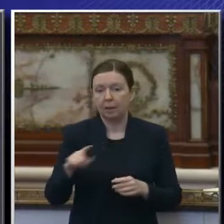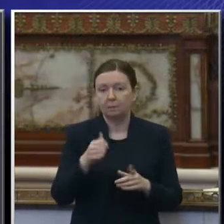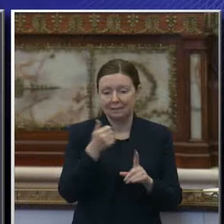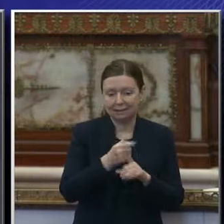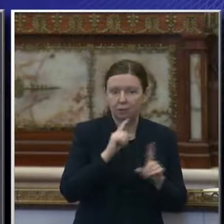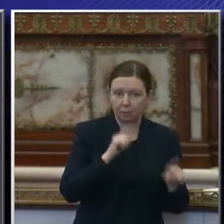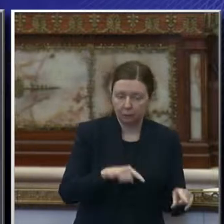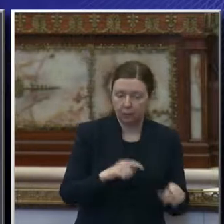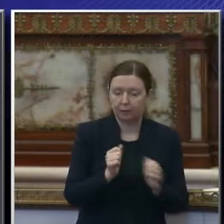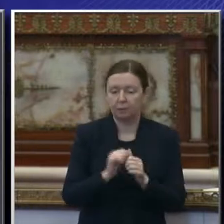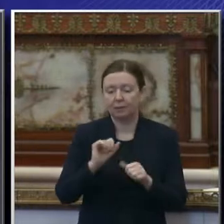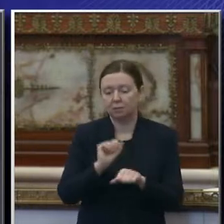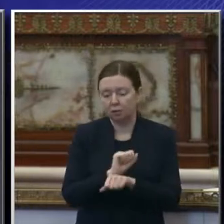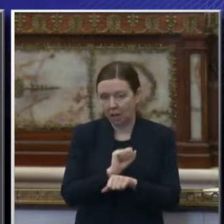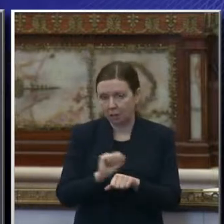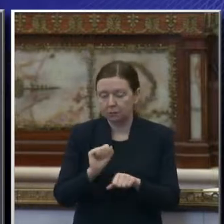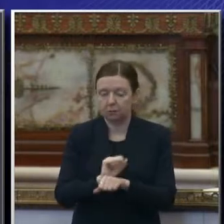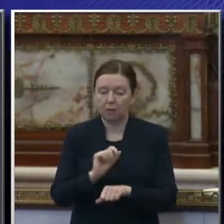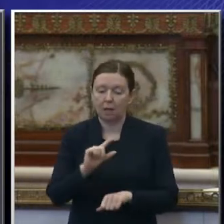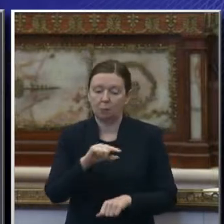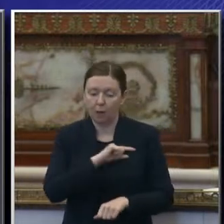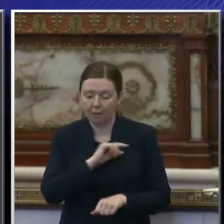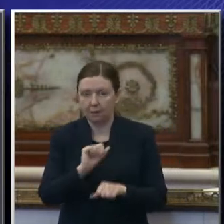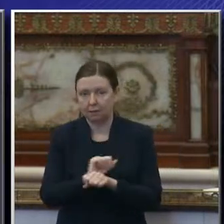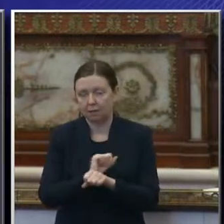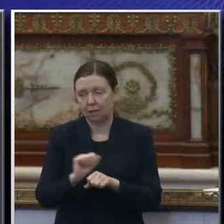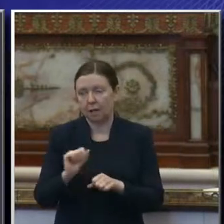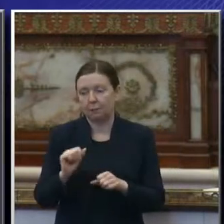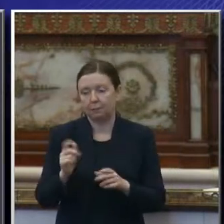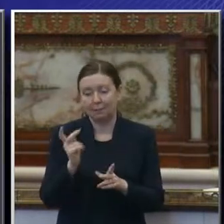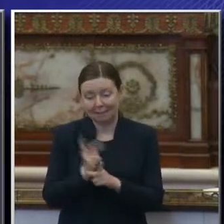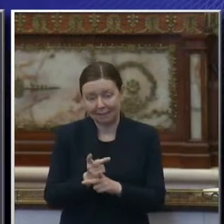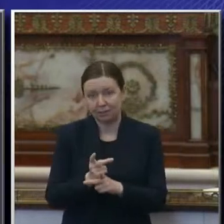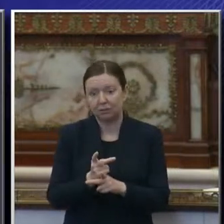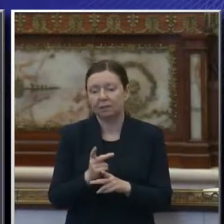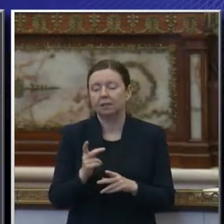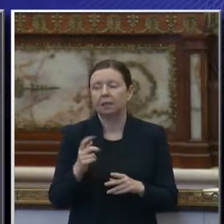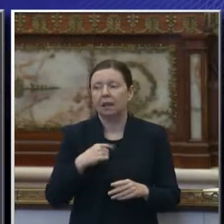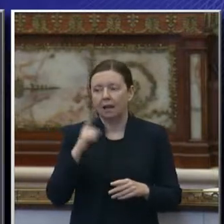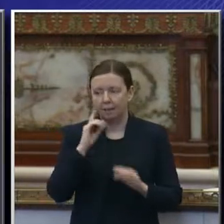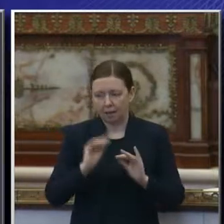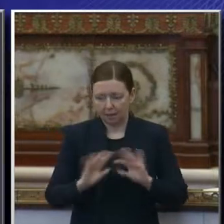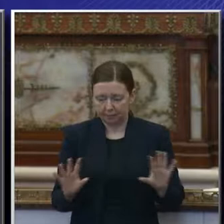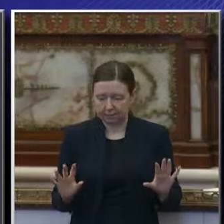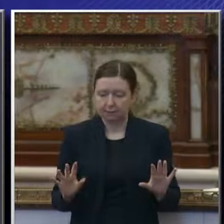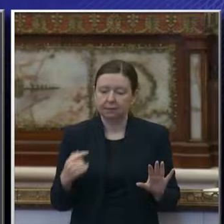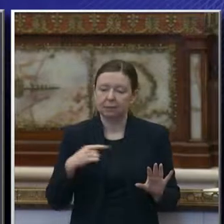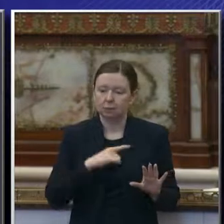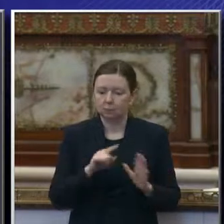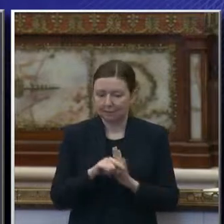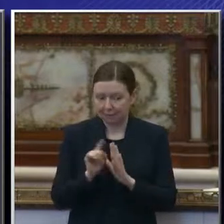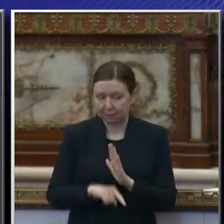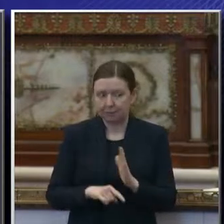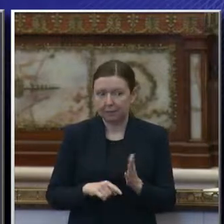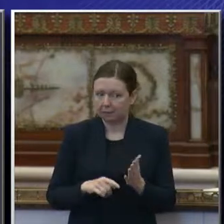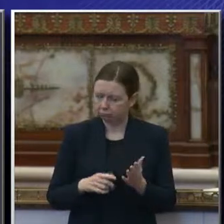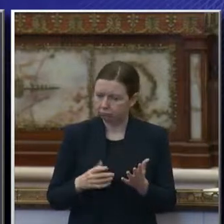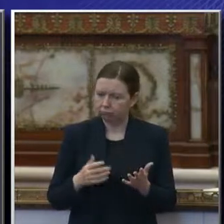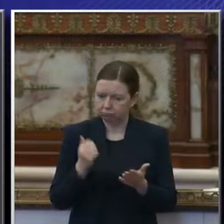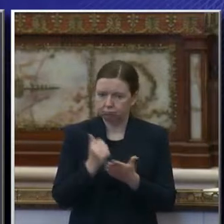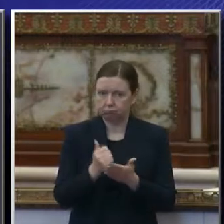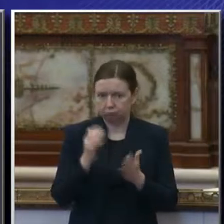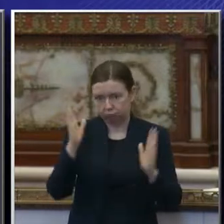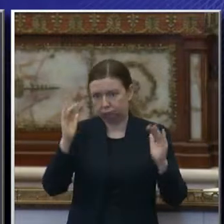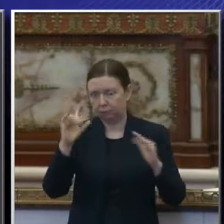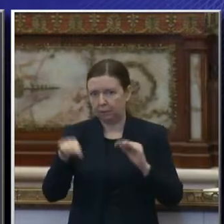job quality, retention, all of these kinds of things. And I think obviously we're deeply invested and hopeful about